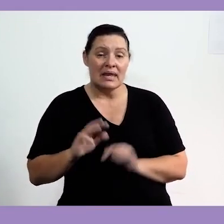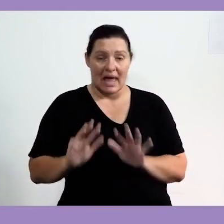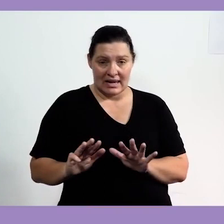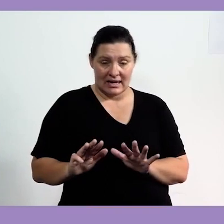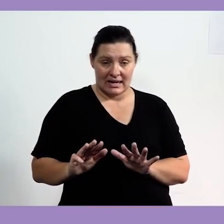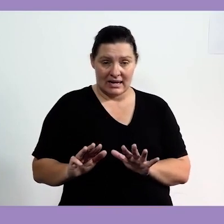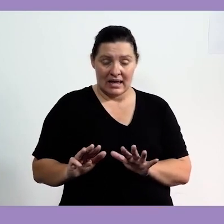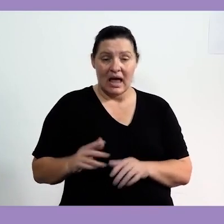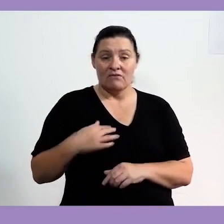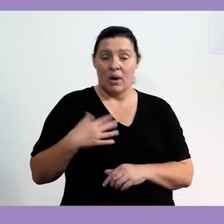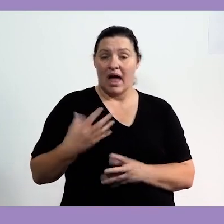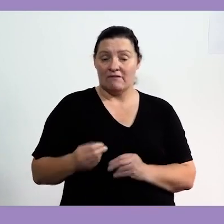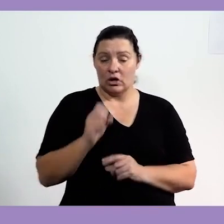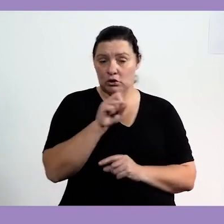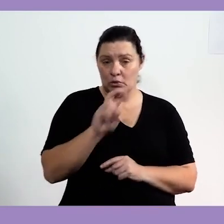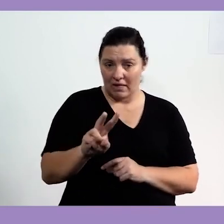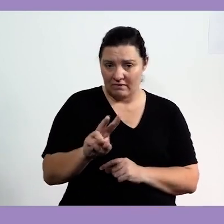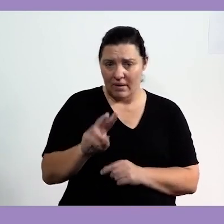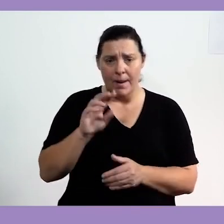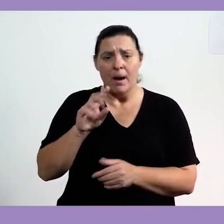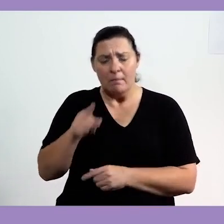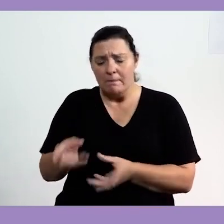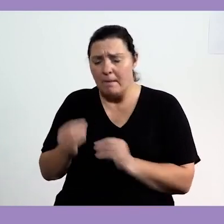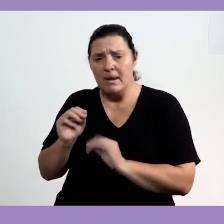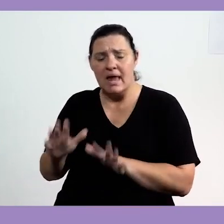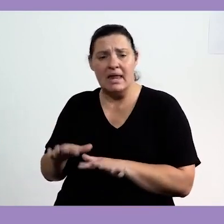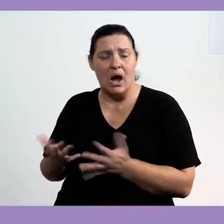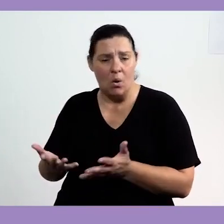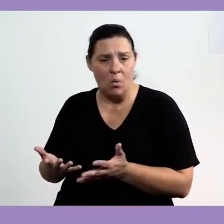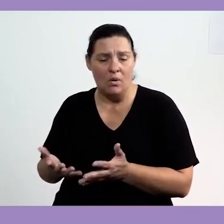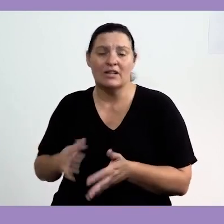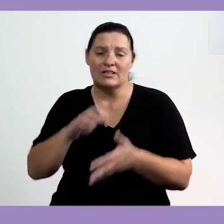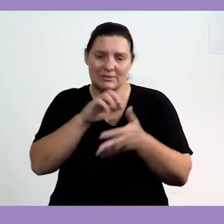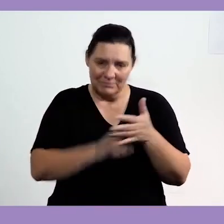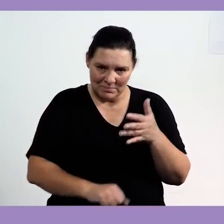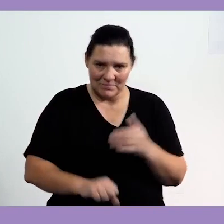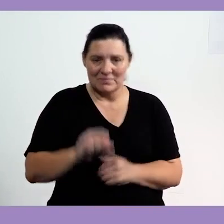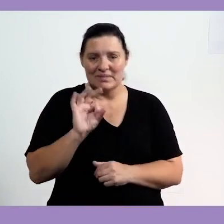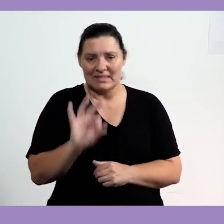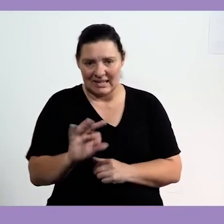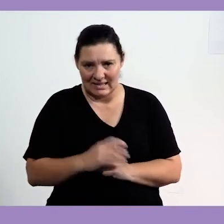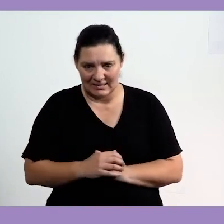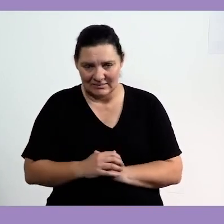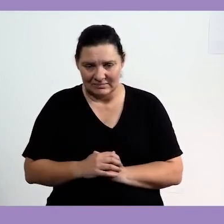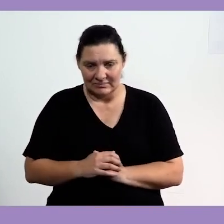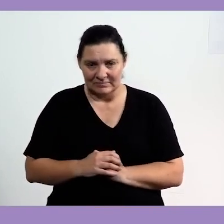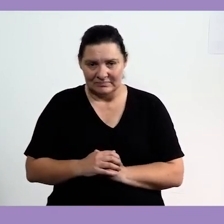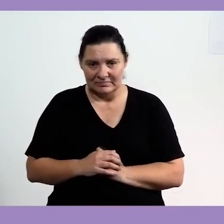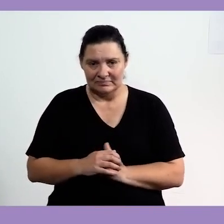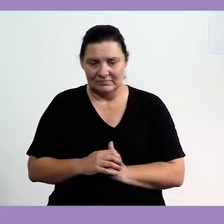get to 9. So if I have 12, how do I get to 9? Yes, you are correct. I am going